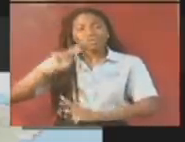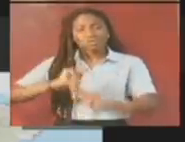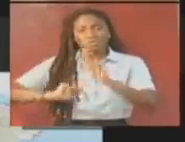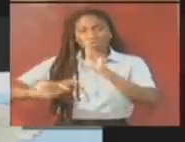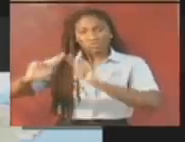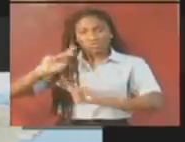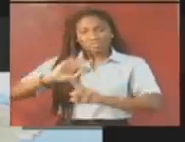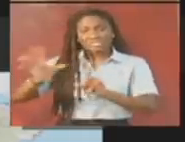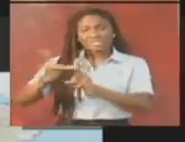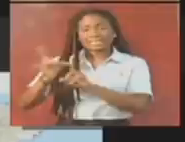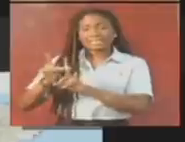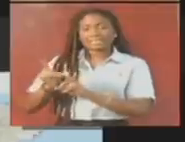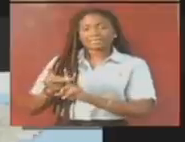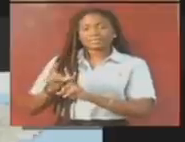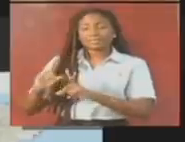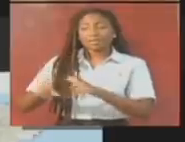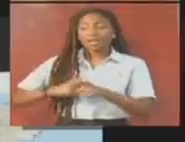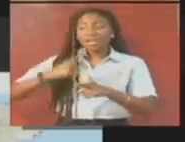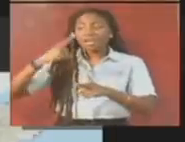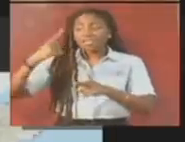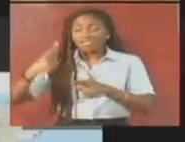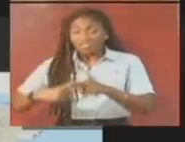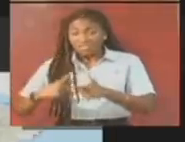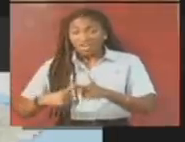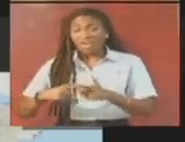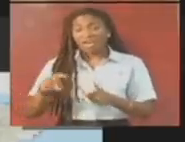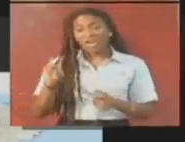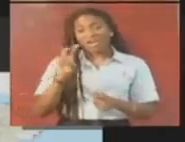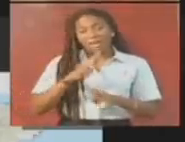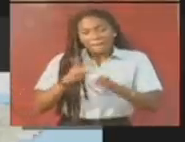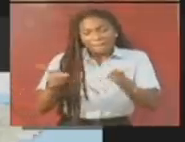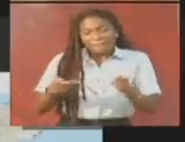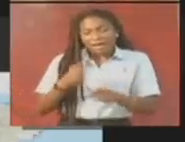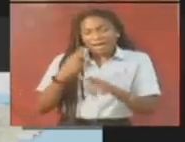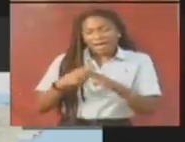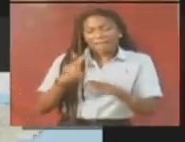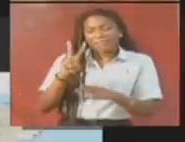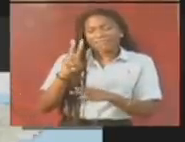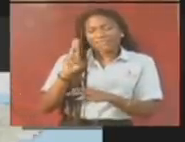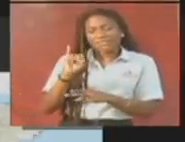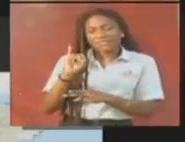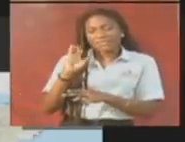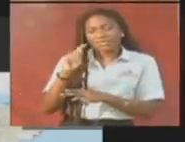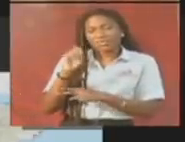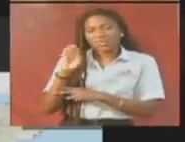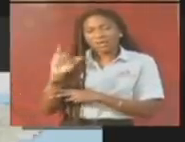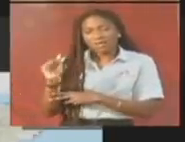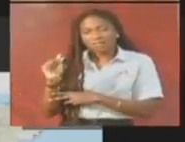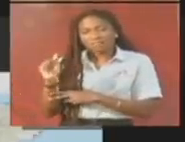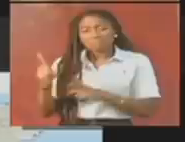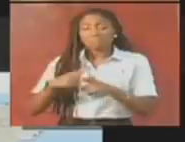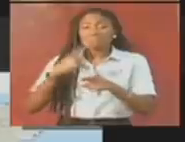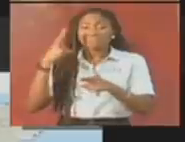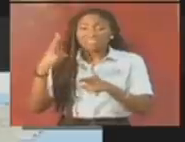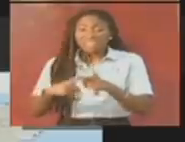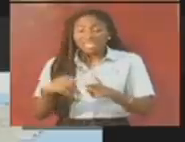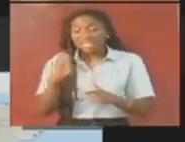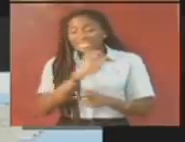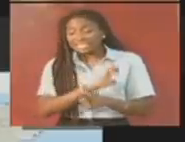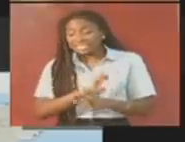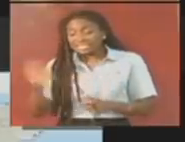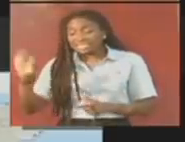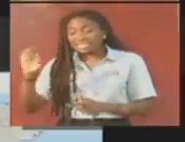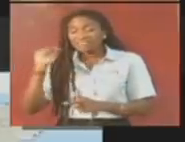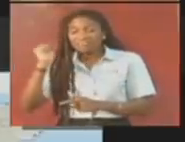County Victoria following, and other counties such as St. George East, West, and St. Patrick also recording